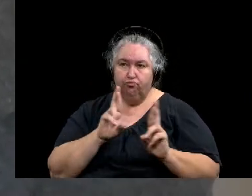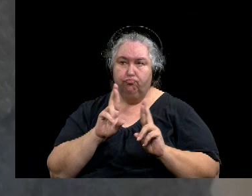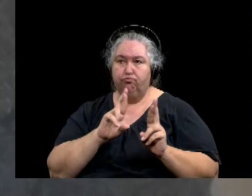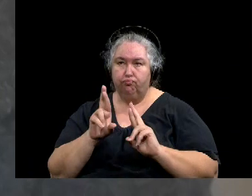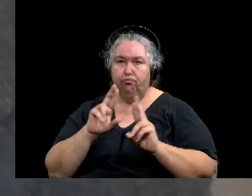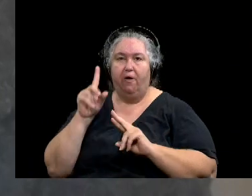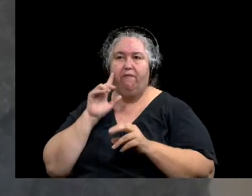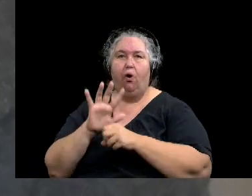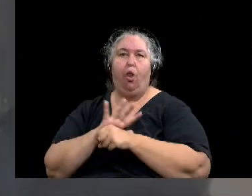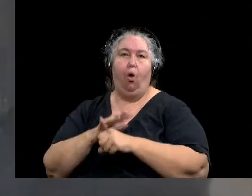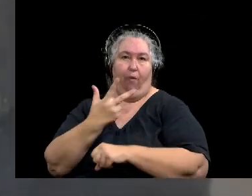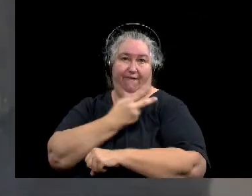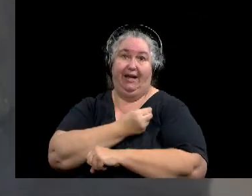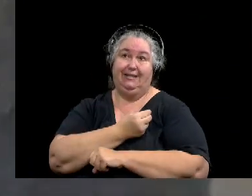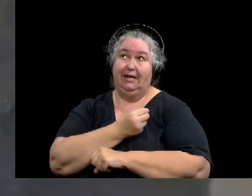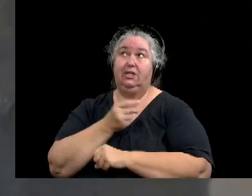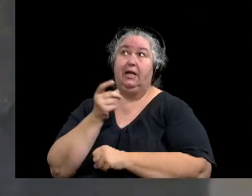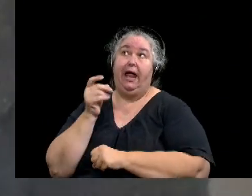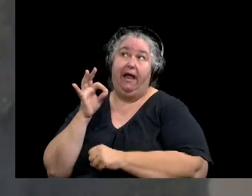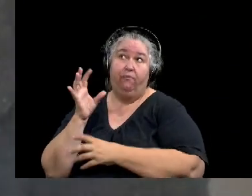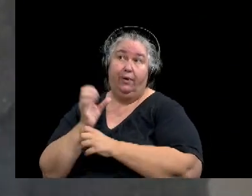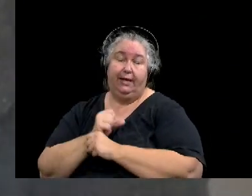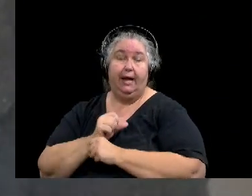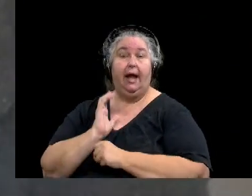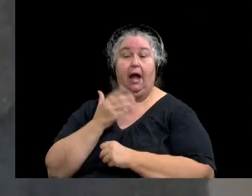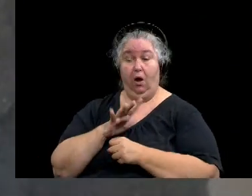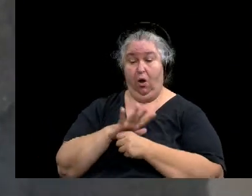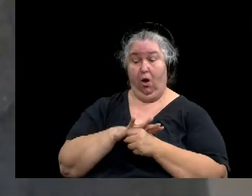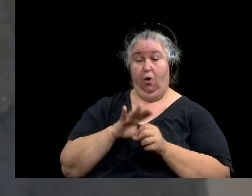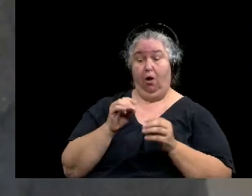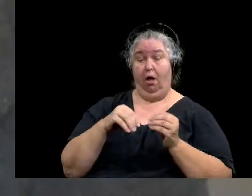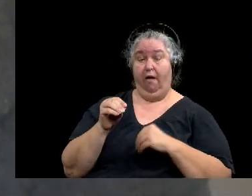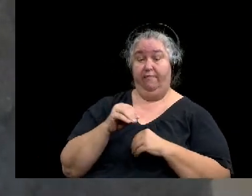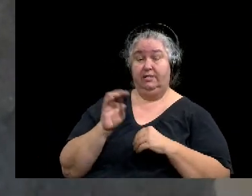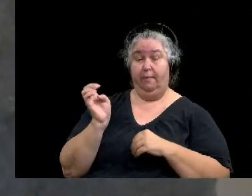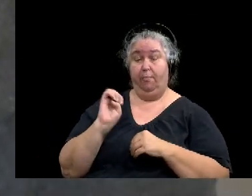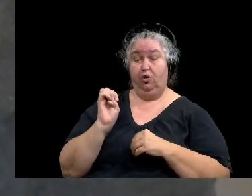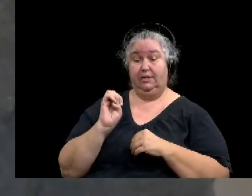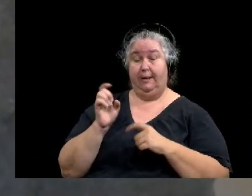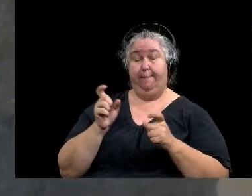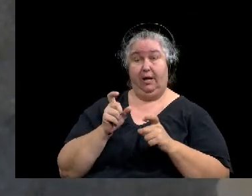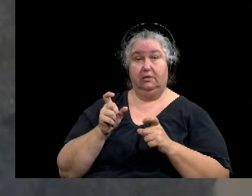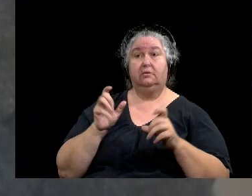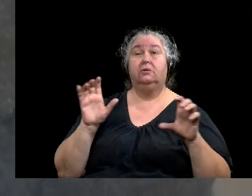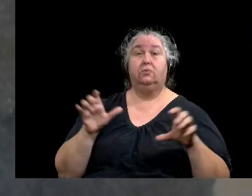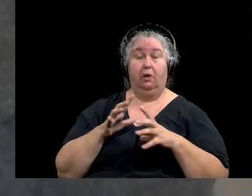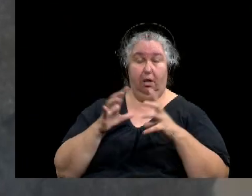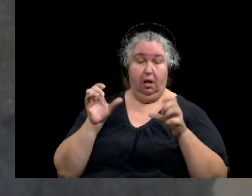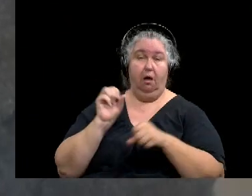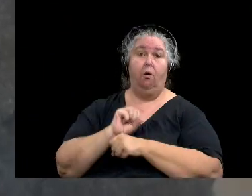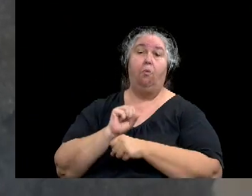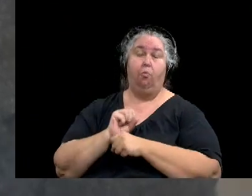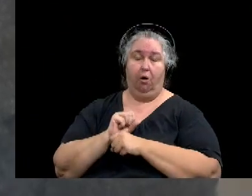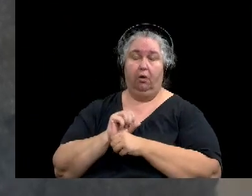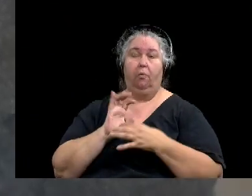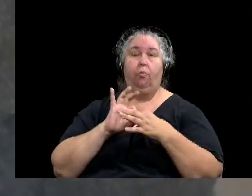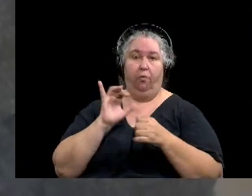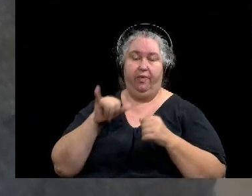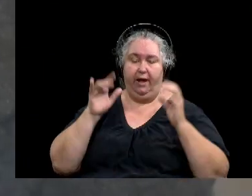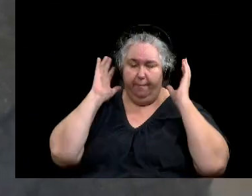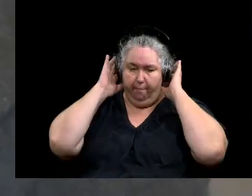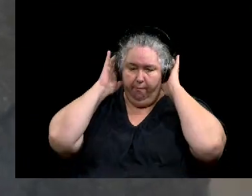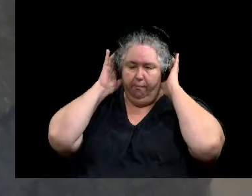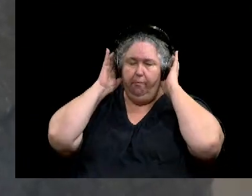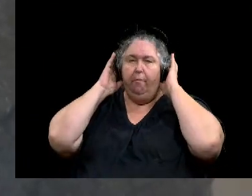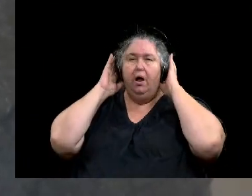local vaccinations. Our local Office of Emergency Management has been doing much work around this already to learn